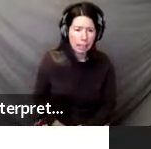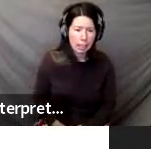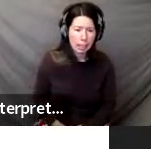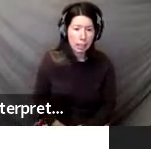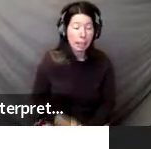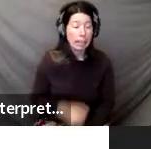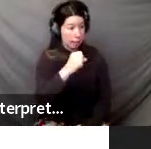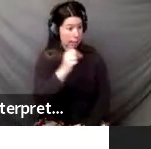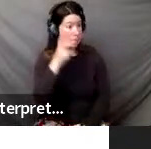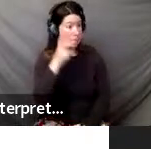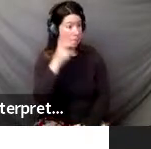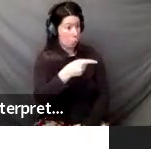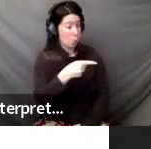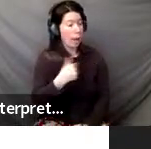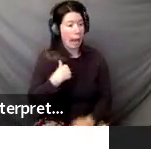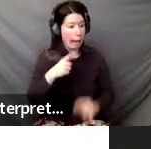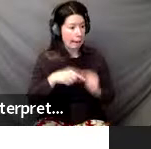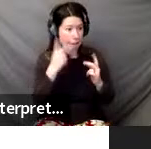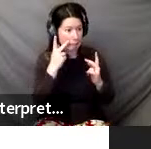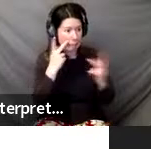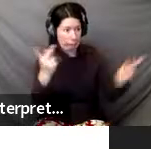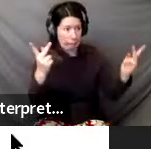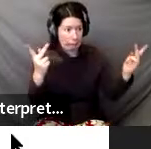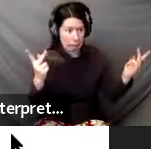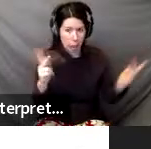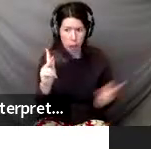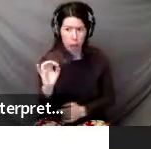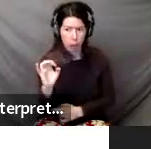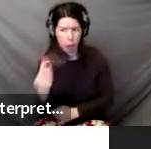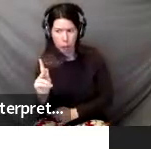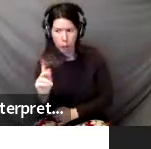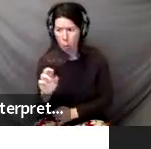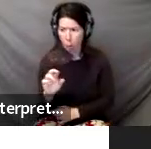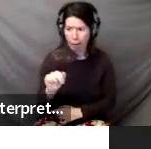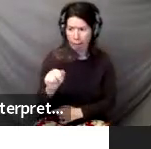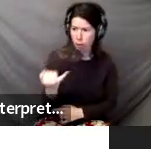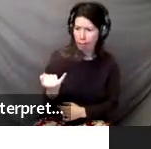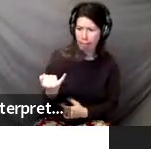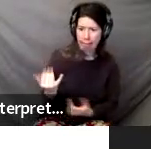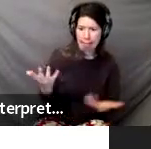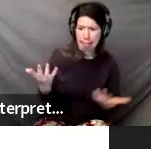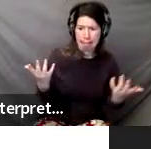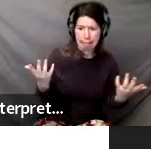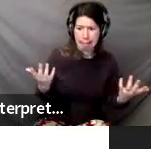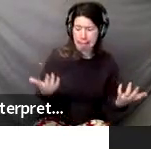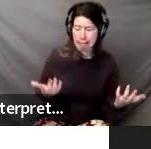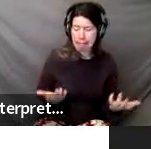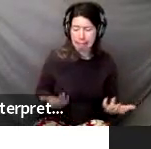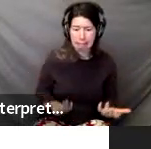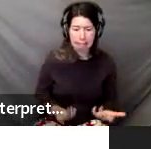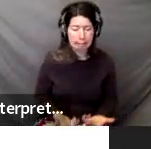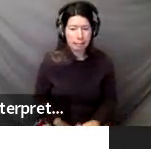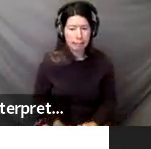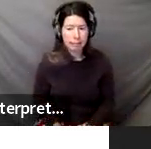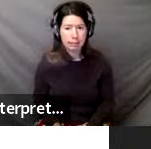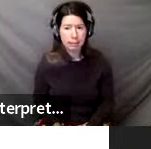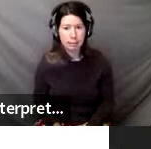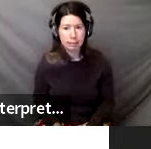Yes, I can hear you. I can't see Kirk or AJ, either one. Okay, it looks like.